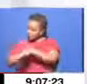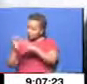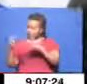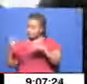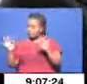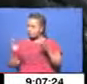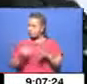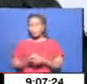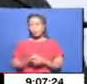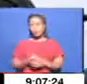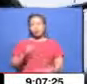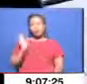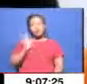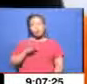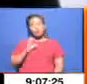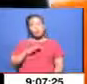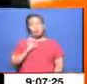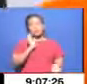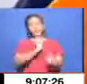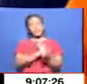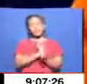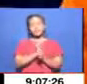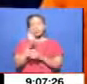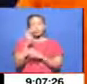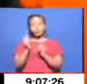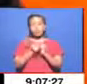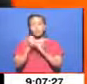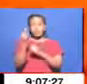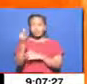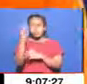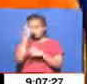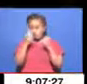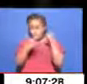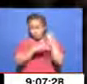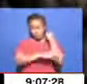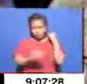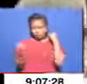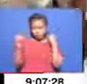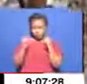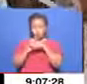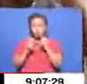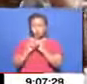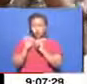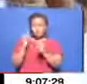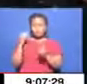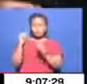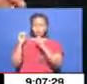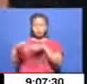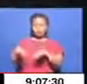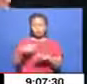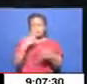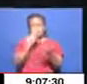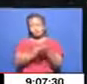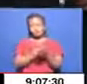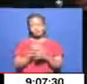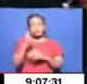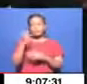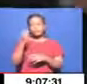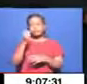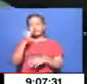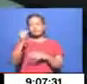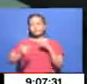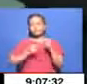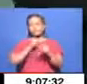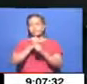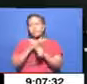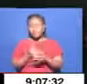Wanjiku was convicted in 2013 for robbery with violence and was sentenced to 25 years in prison.